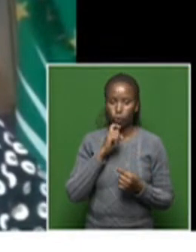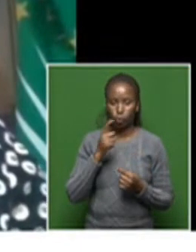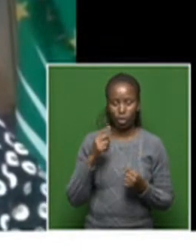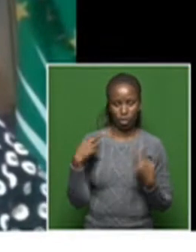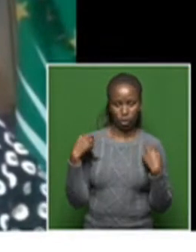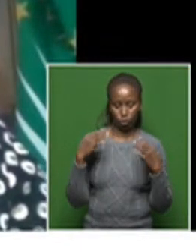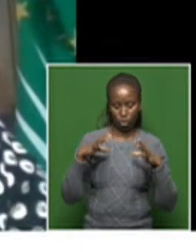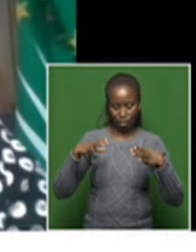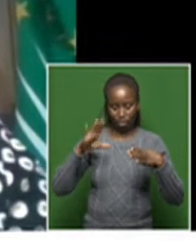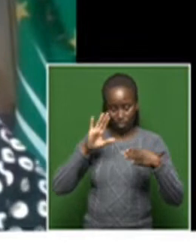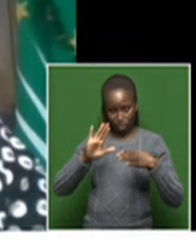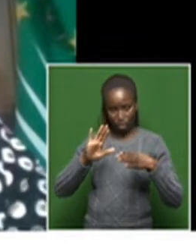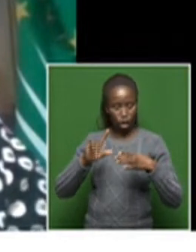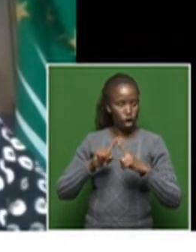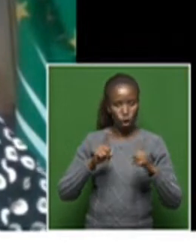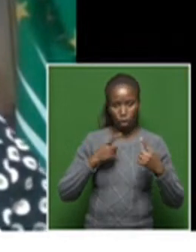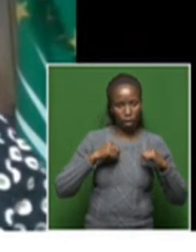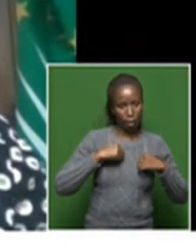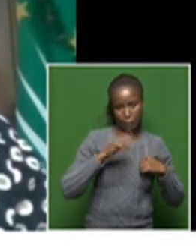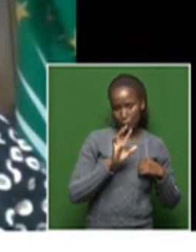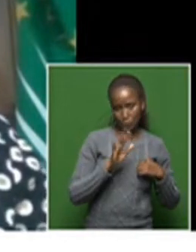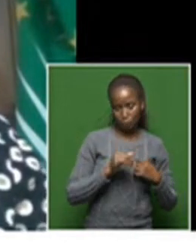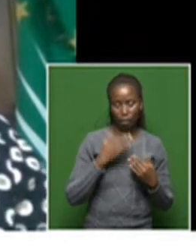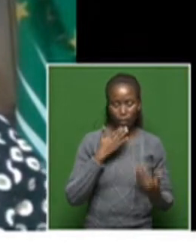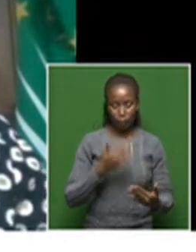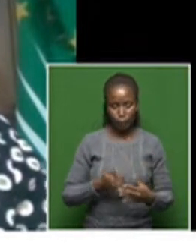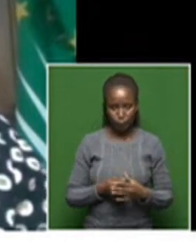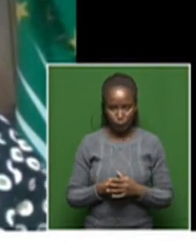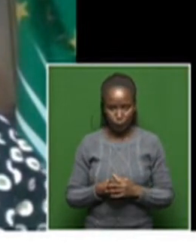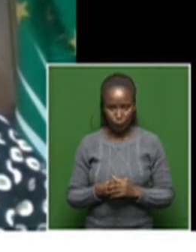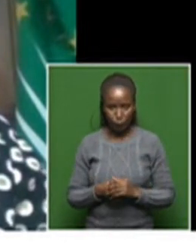cluster, not through SSI. Thanks.